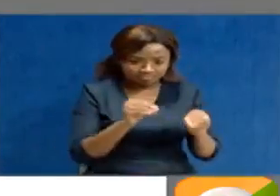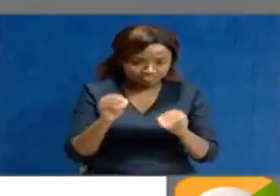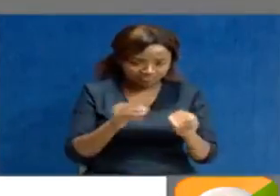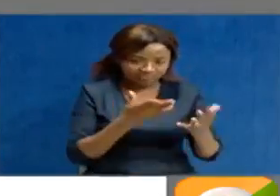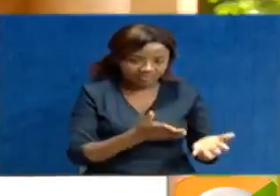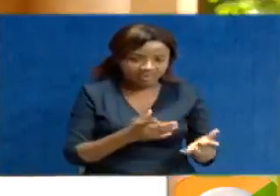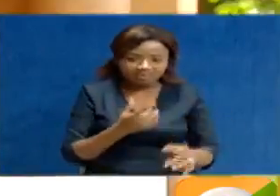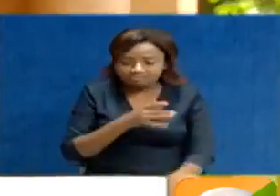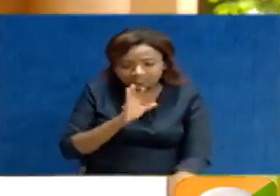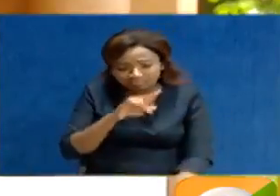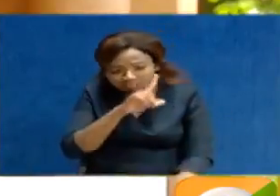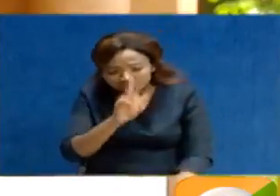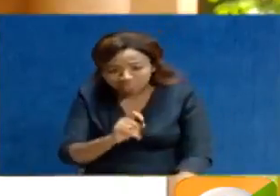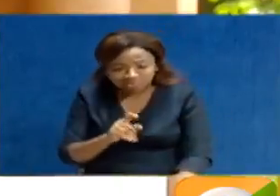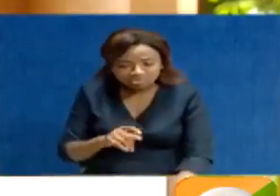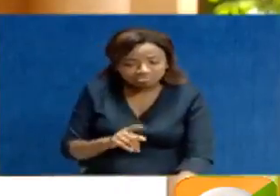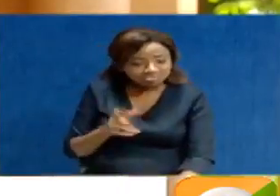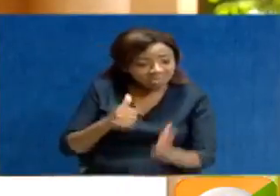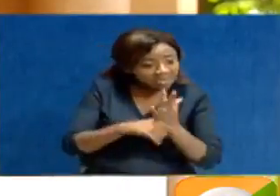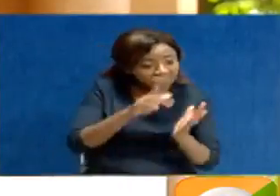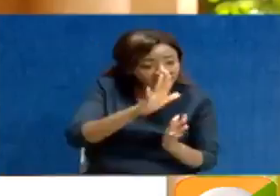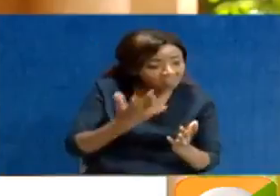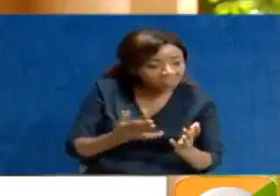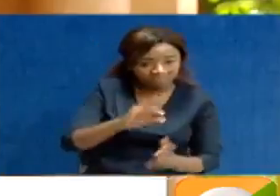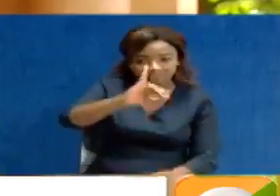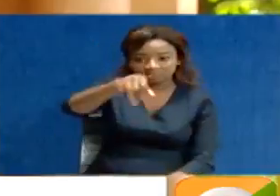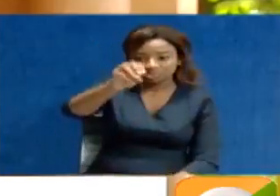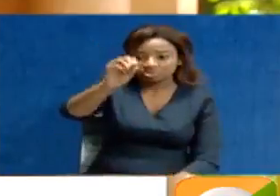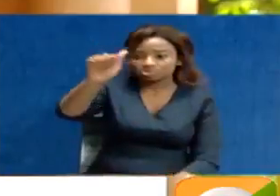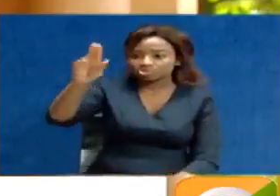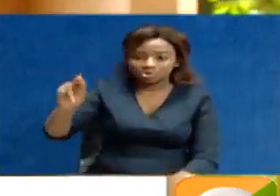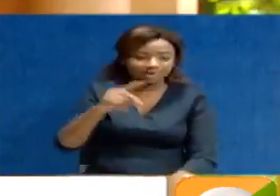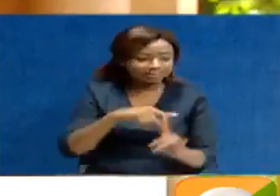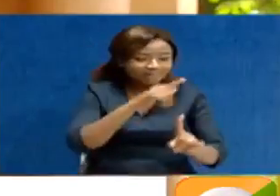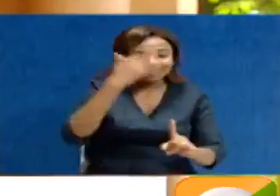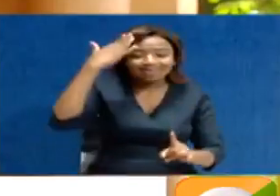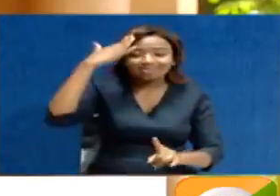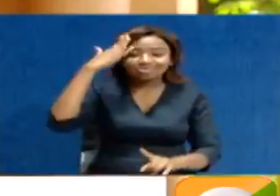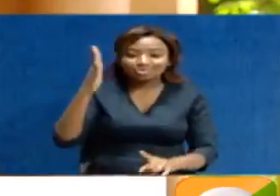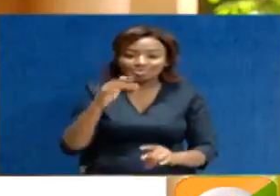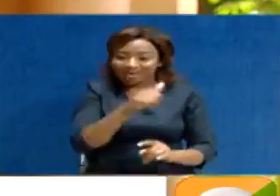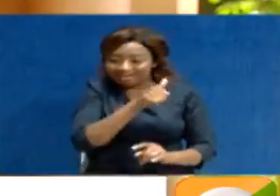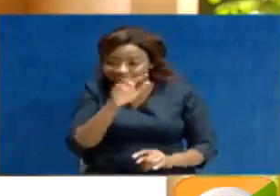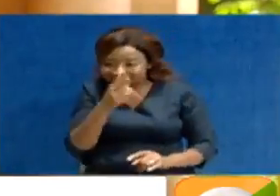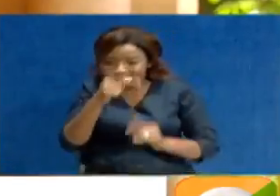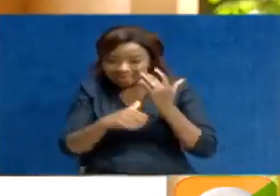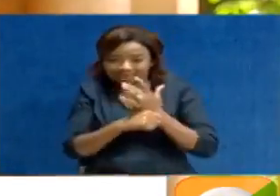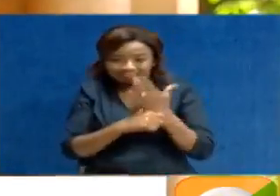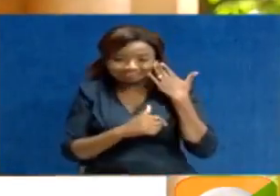is almost nil. Kimuliza, ye usema ya naitwa Joanne. Lakini ajui jina yake ingine.